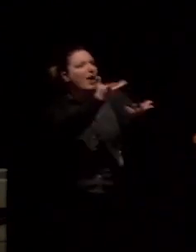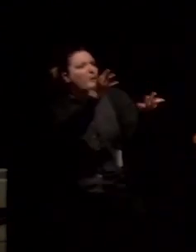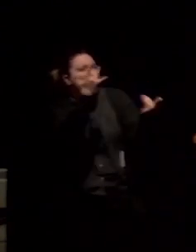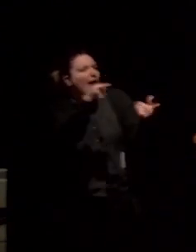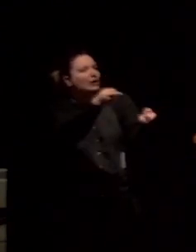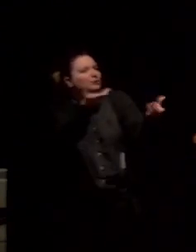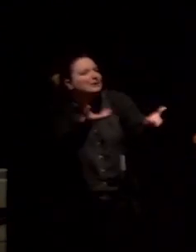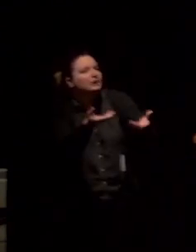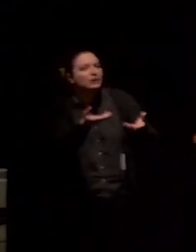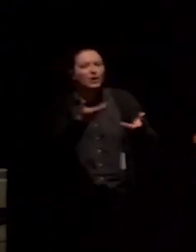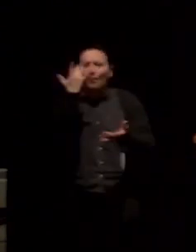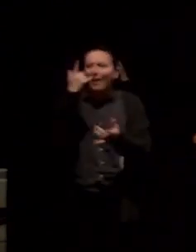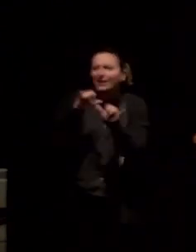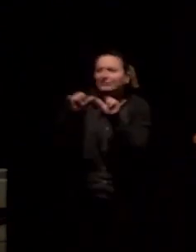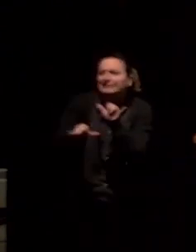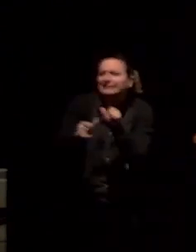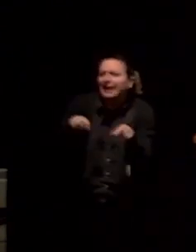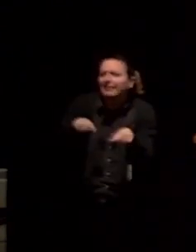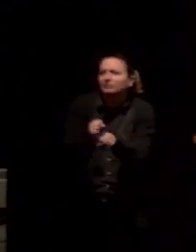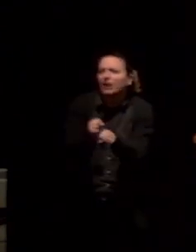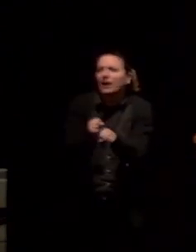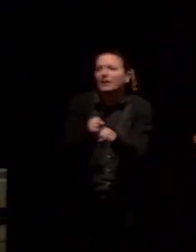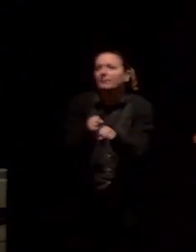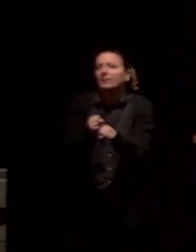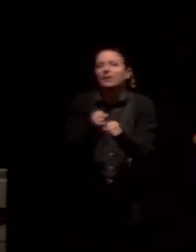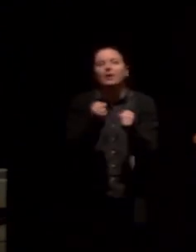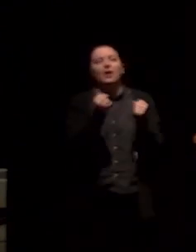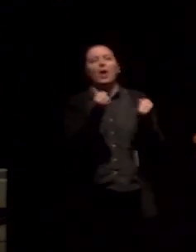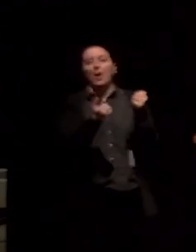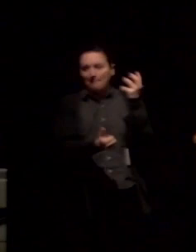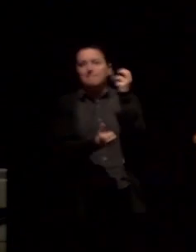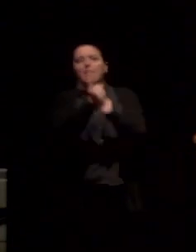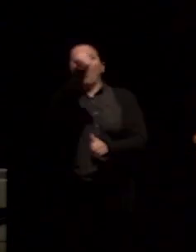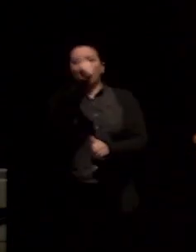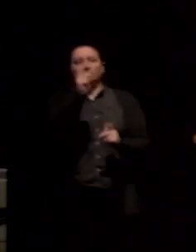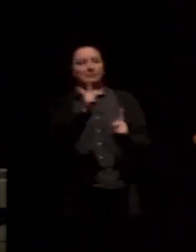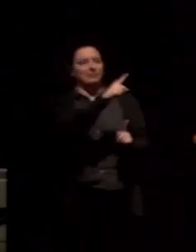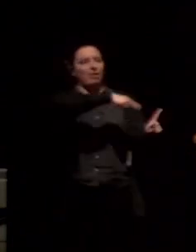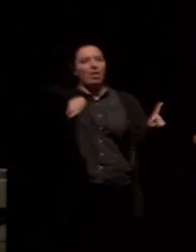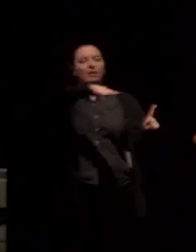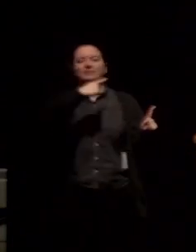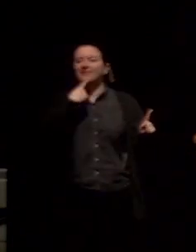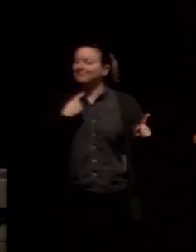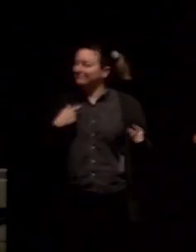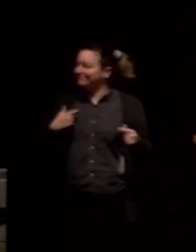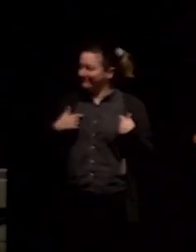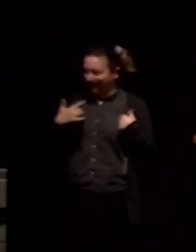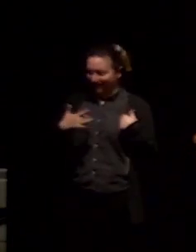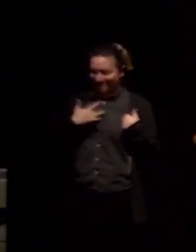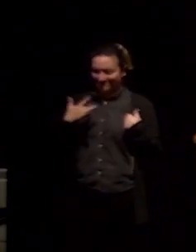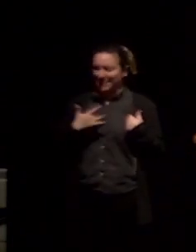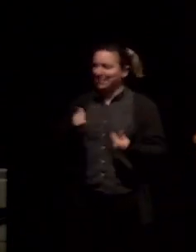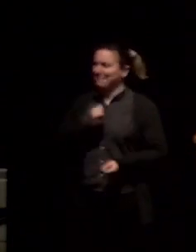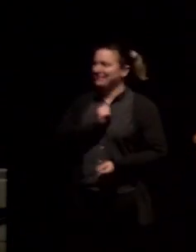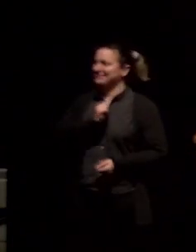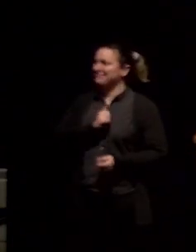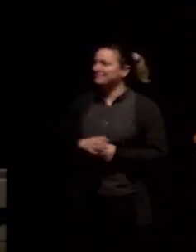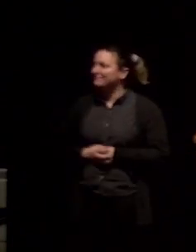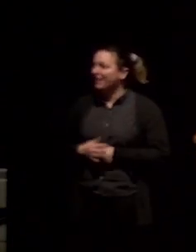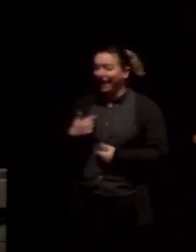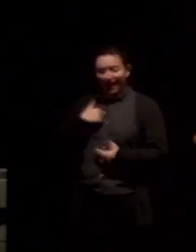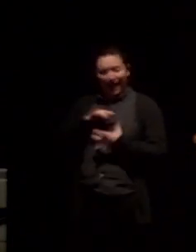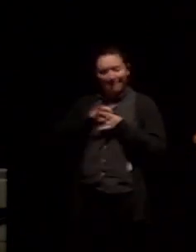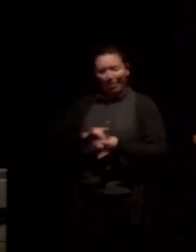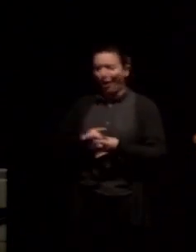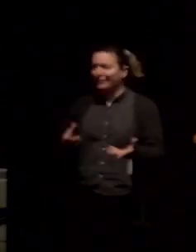every single person said, I feel my whole self here. I belong here. I don't have to leave